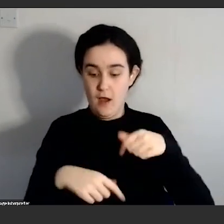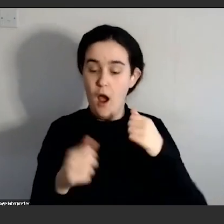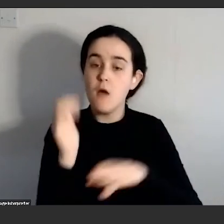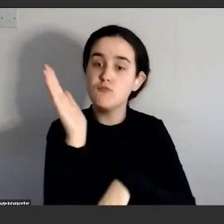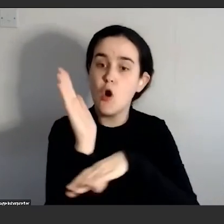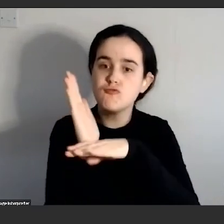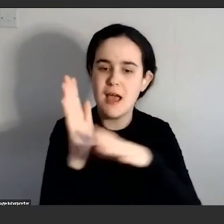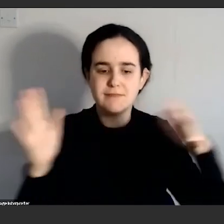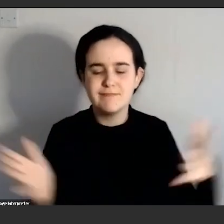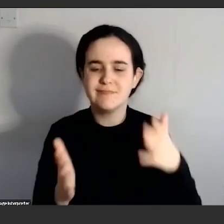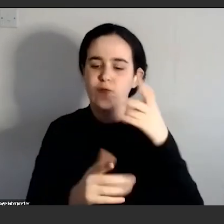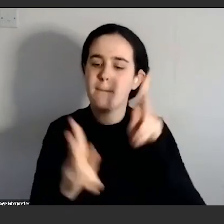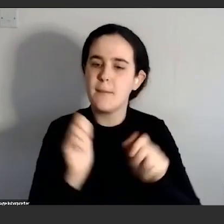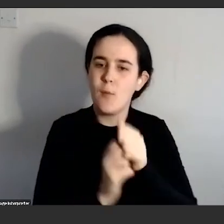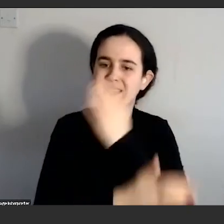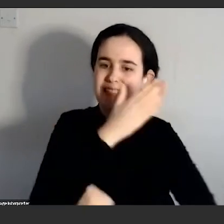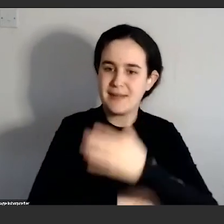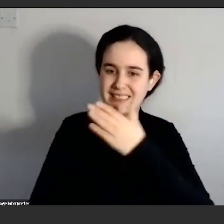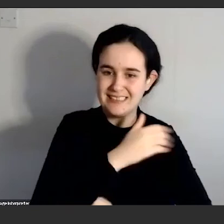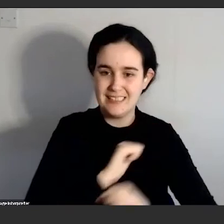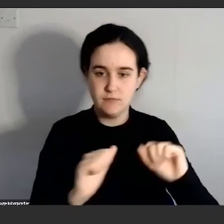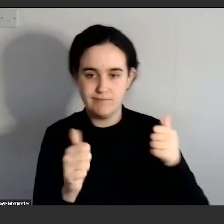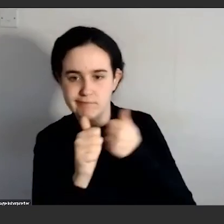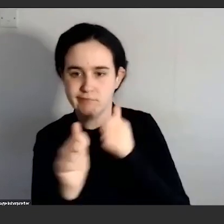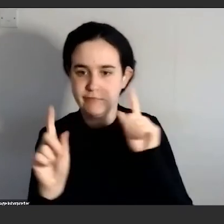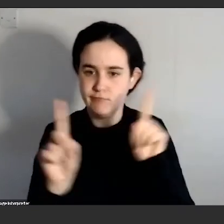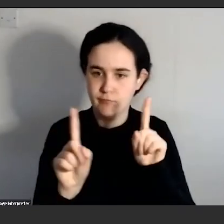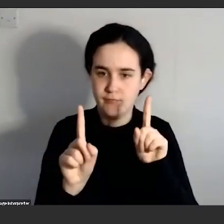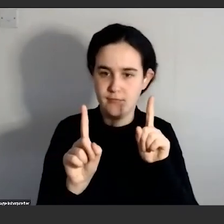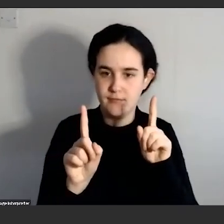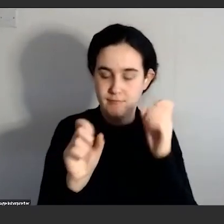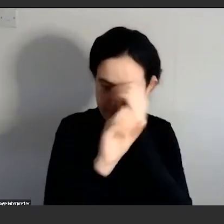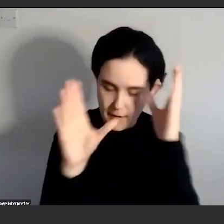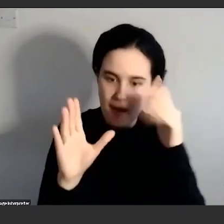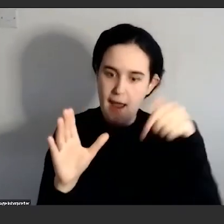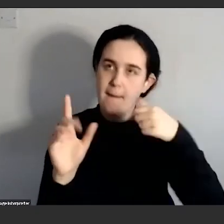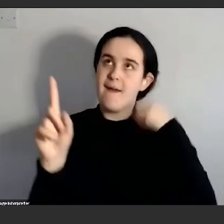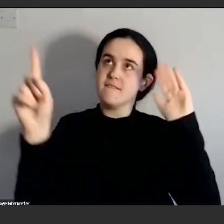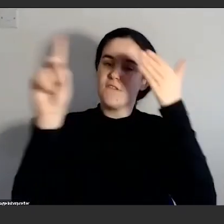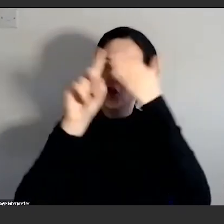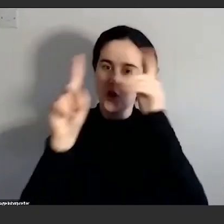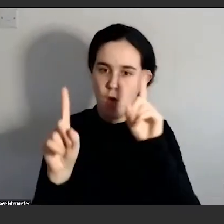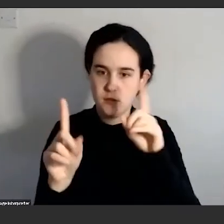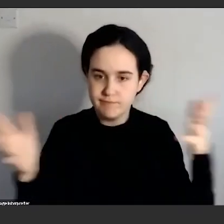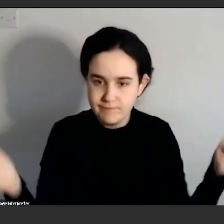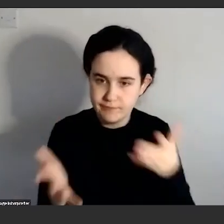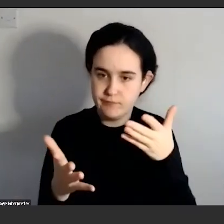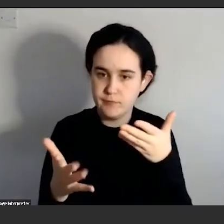of thousands here at Microsoft, and let alone the community that really informs us on a daily basis. And I